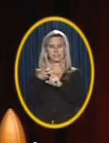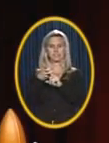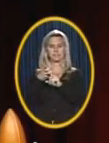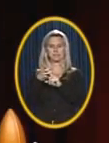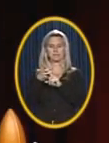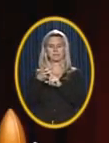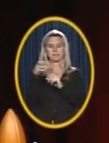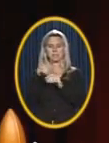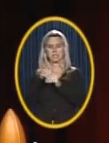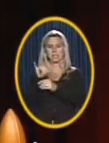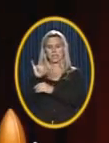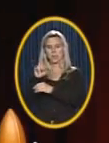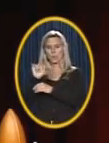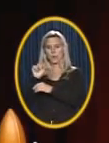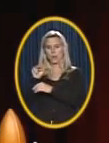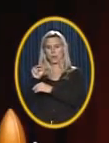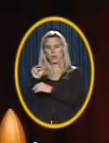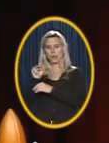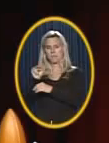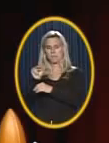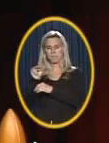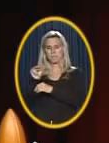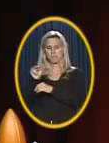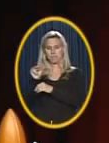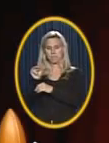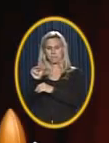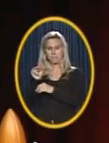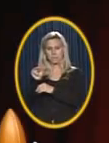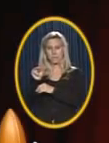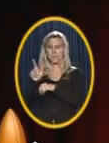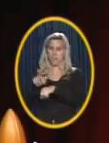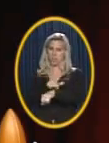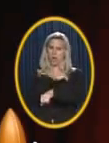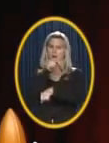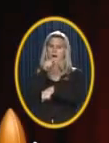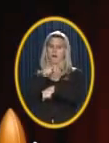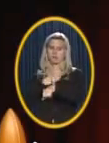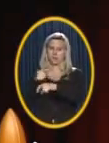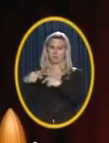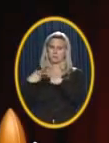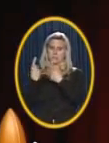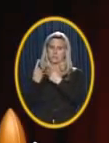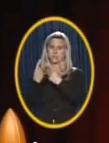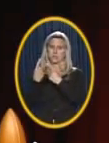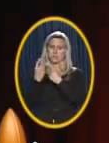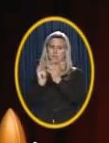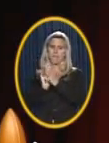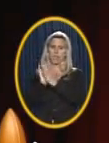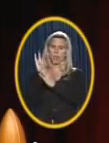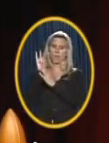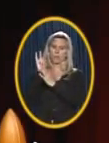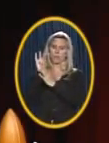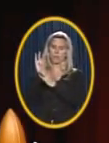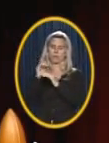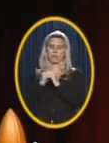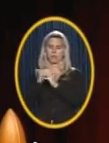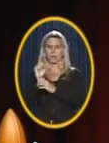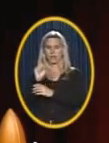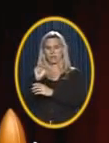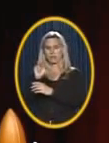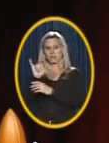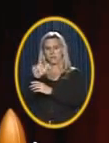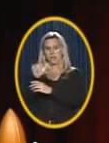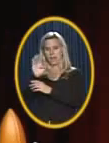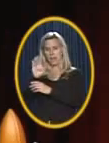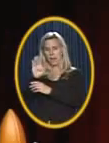in Iran. It had been a long time since we'd flown. Since Skylab, we'd had